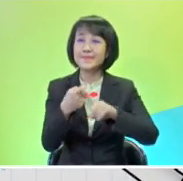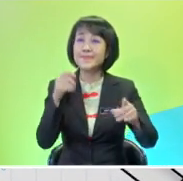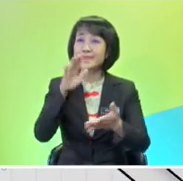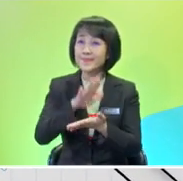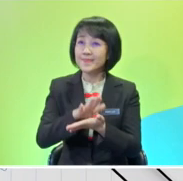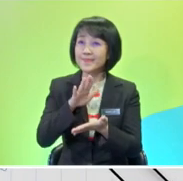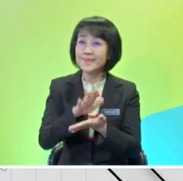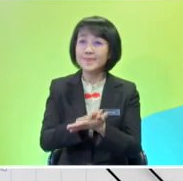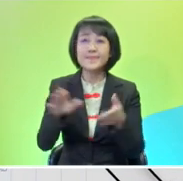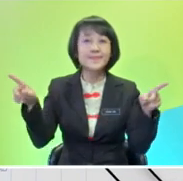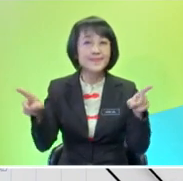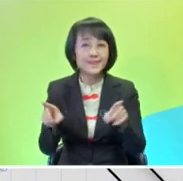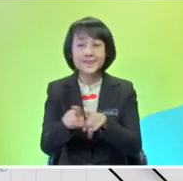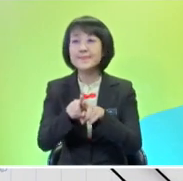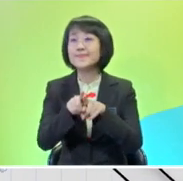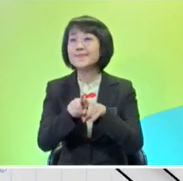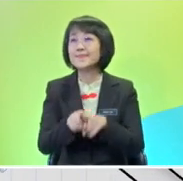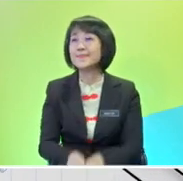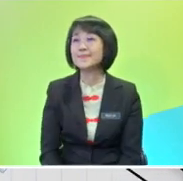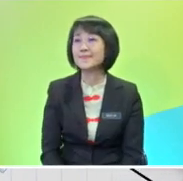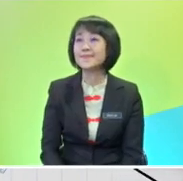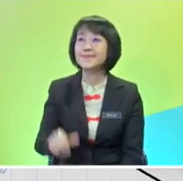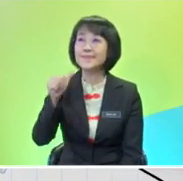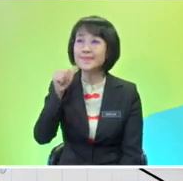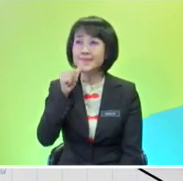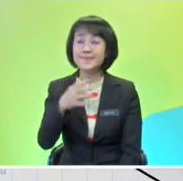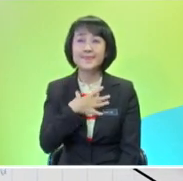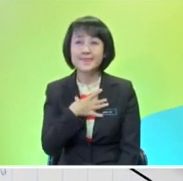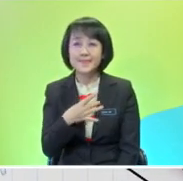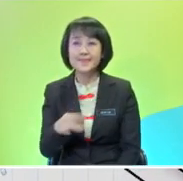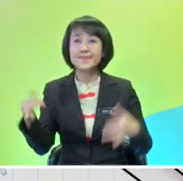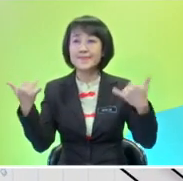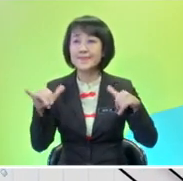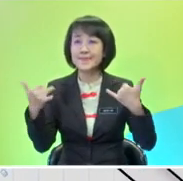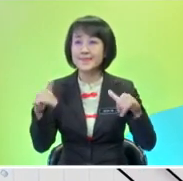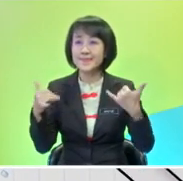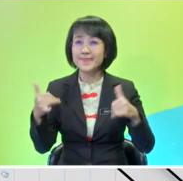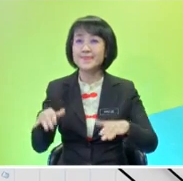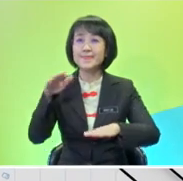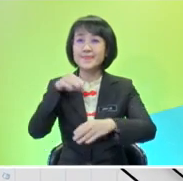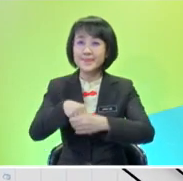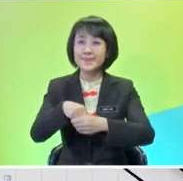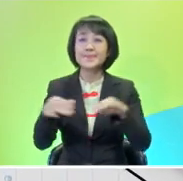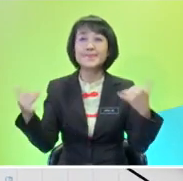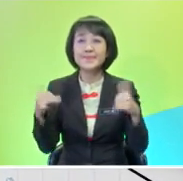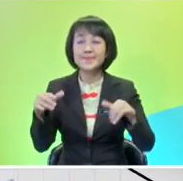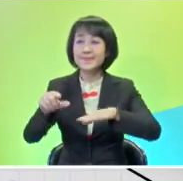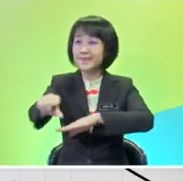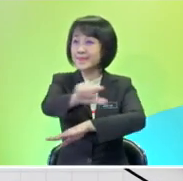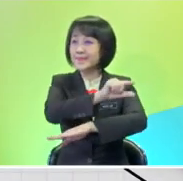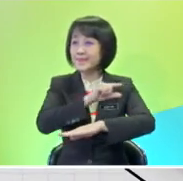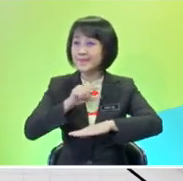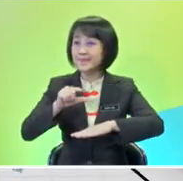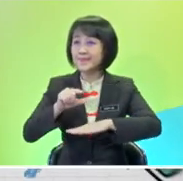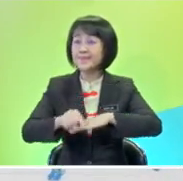Precinct 81. Hi Irene. Irene loves to play in the playground. Hi Irene. Hi. Okay, now at the